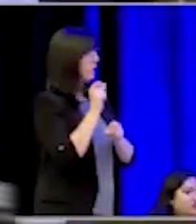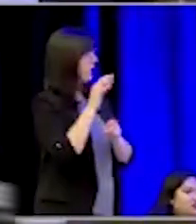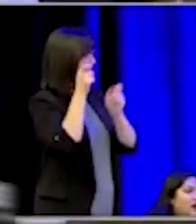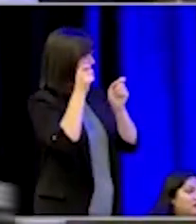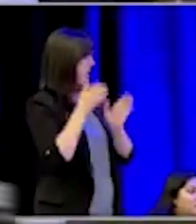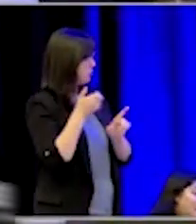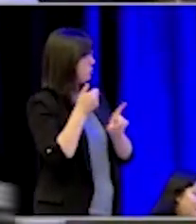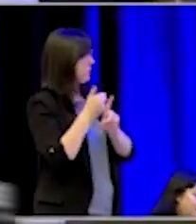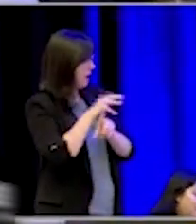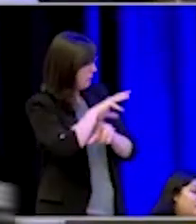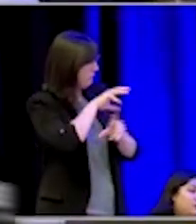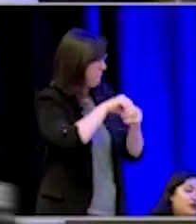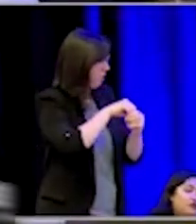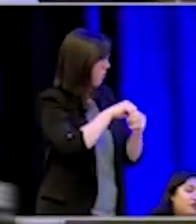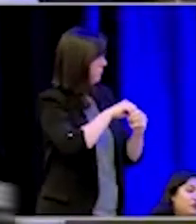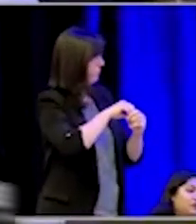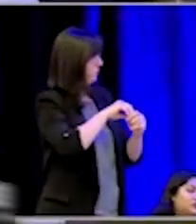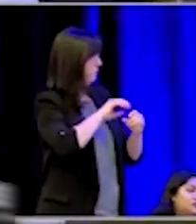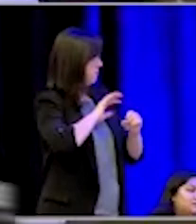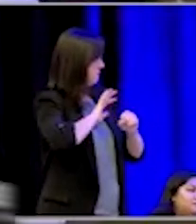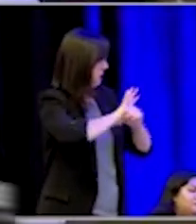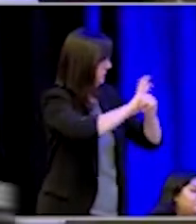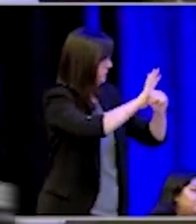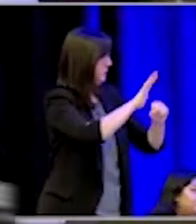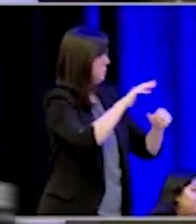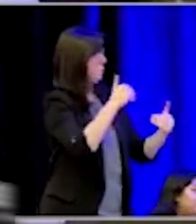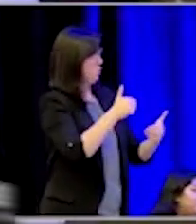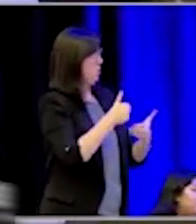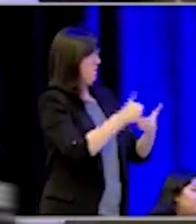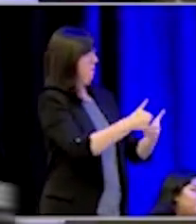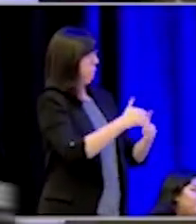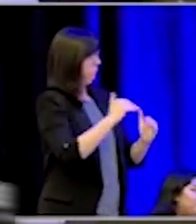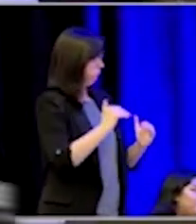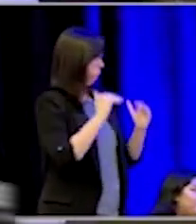the ones that are advocating for their employees.